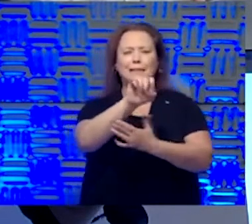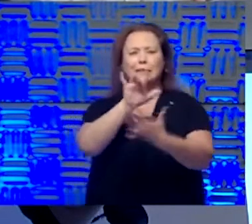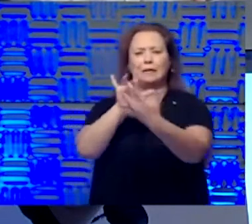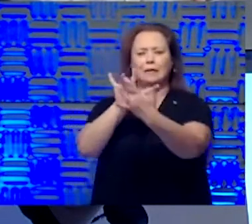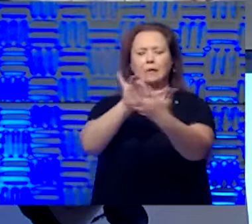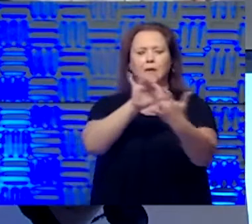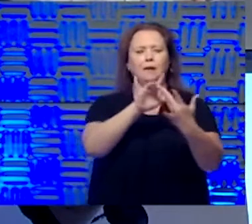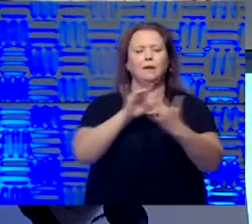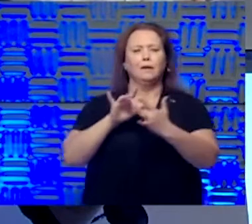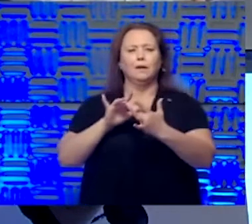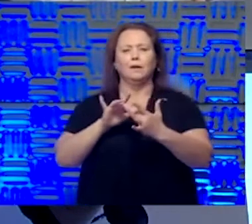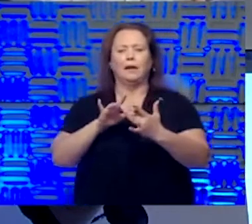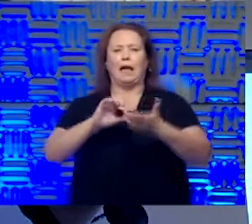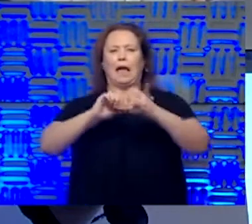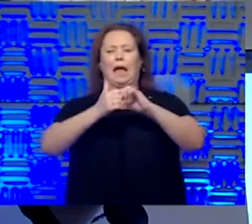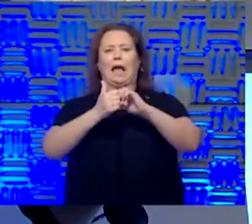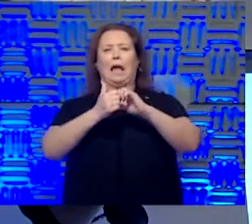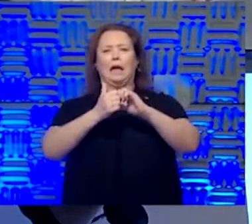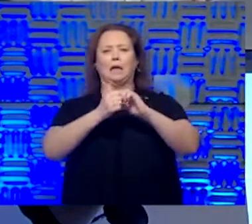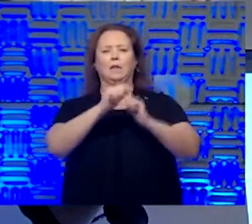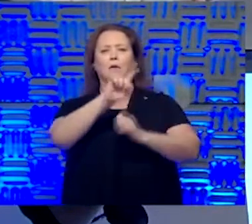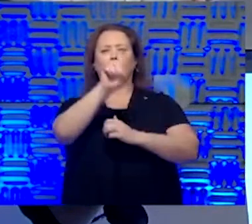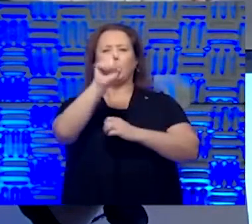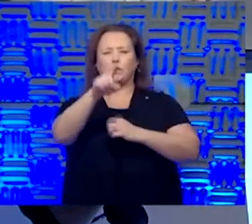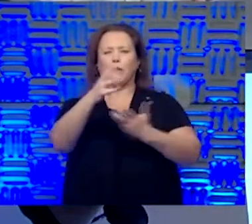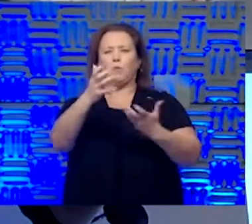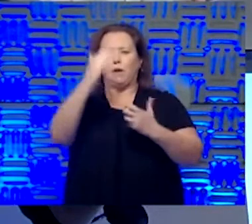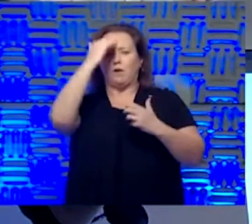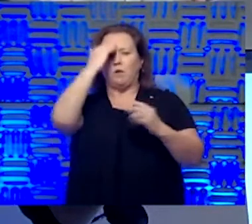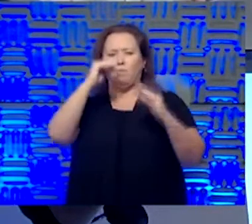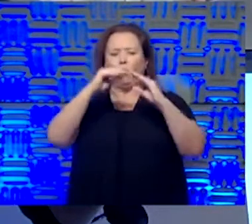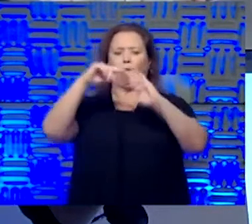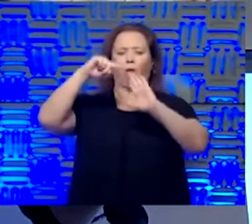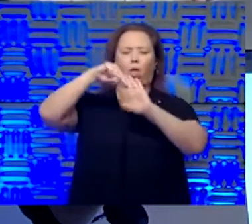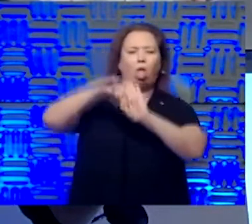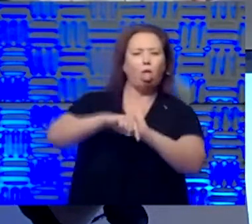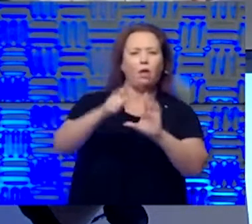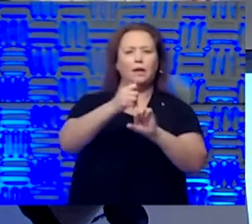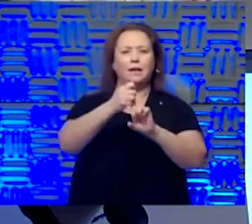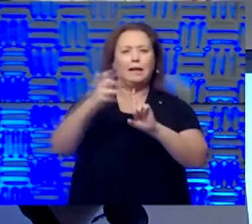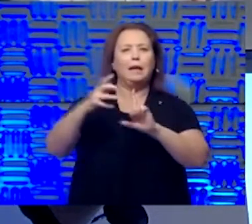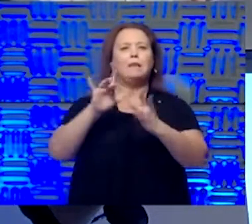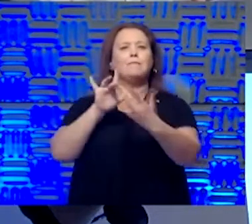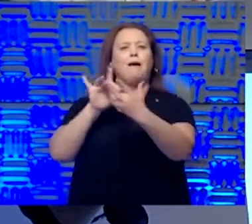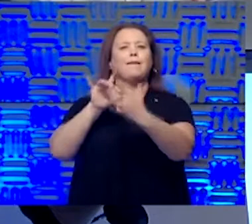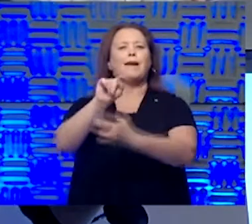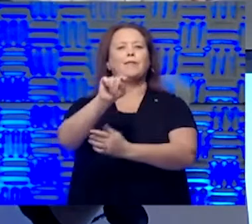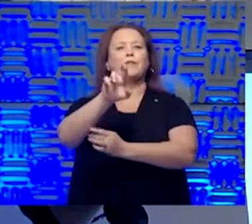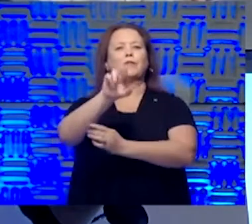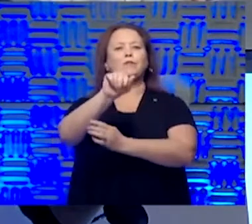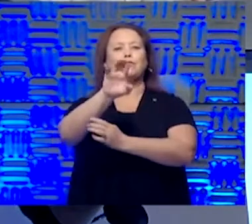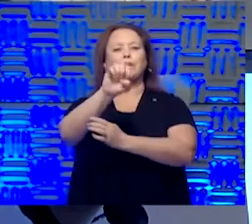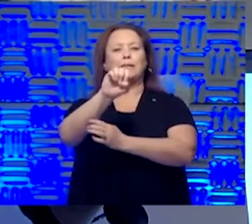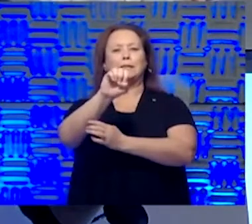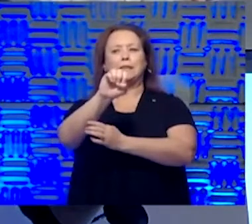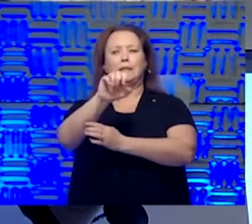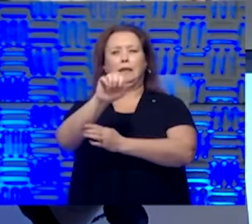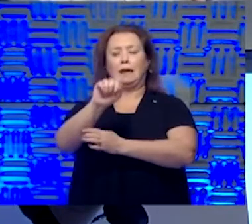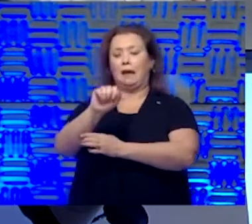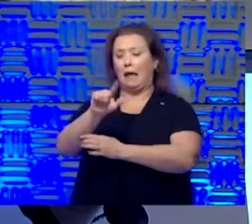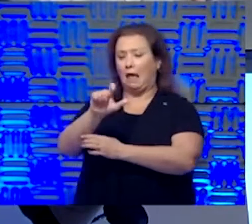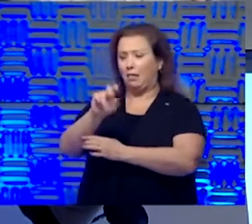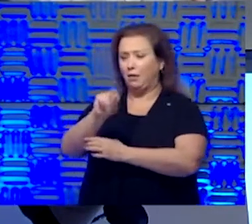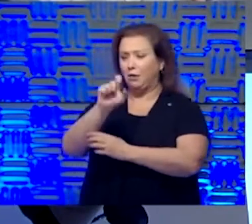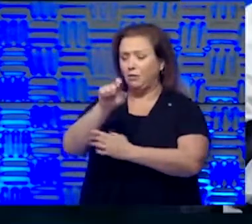go? Yeah, okay. It's really, what are the questions? They want to know a little bit more detail about what contact tracing is. Allen, you have worked hard at